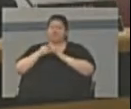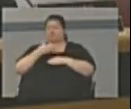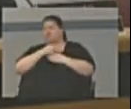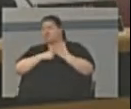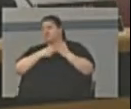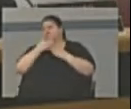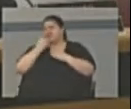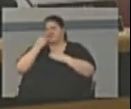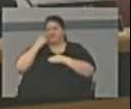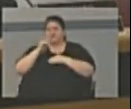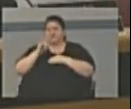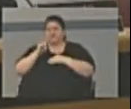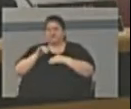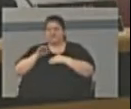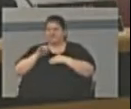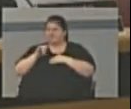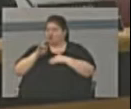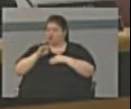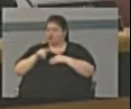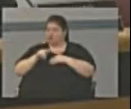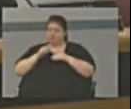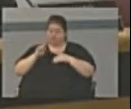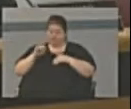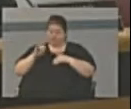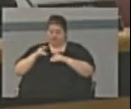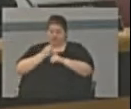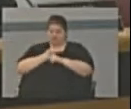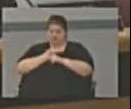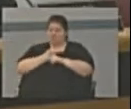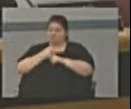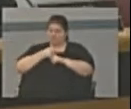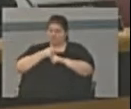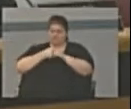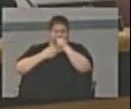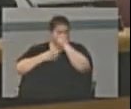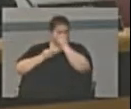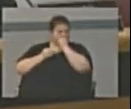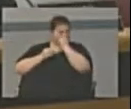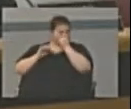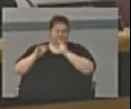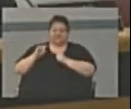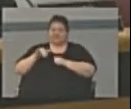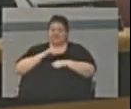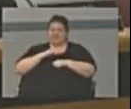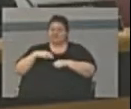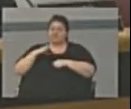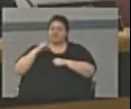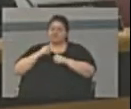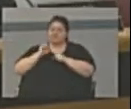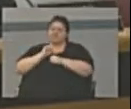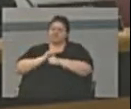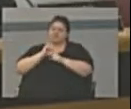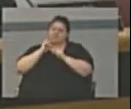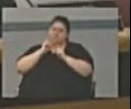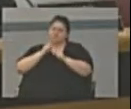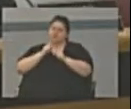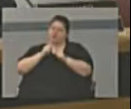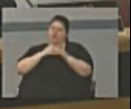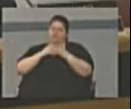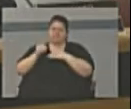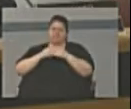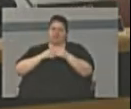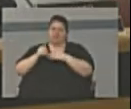City of Laurel. The Mayor and City Council will work to ensure that everyone is treated with respect regardless of their position